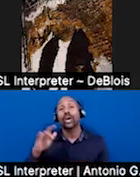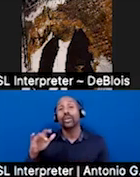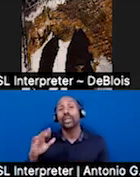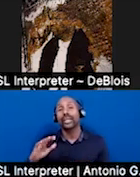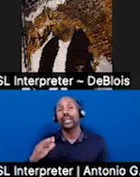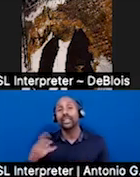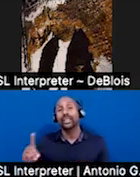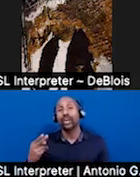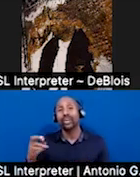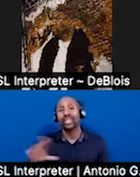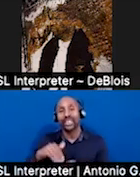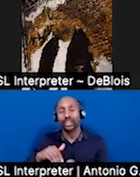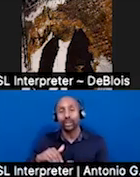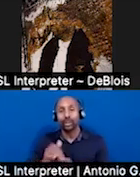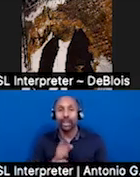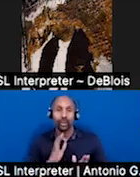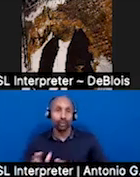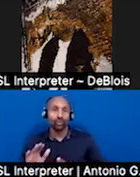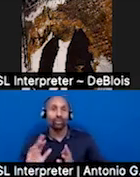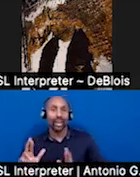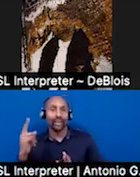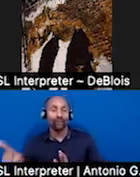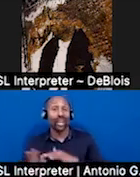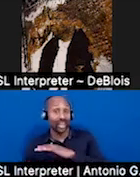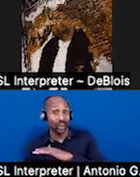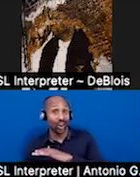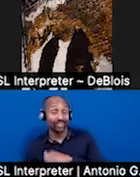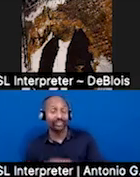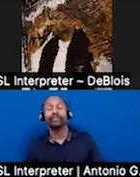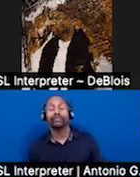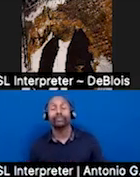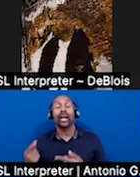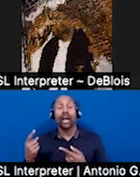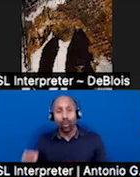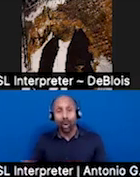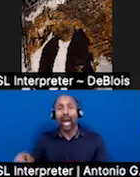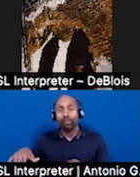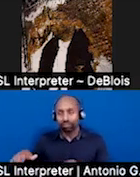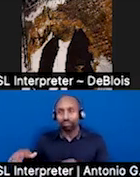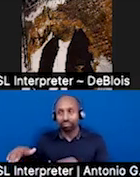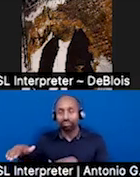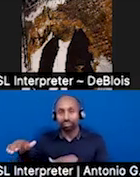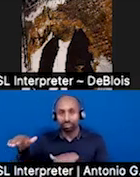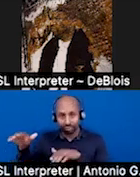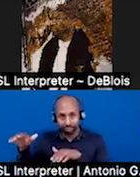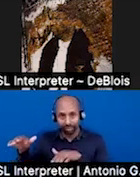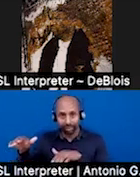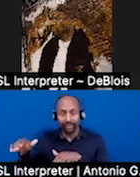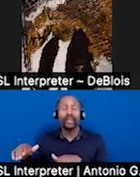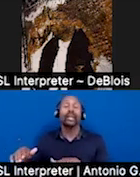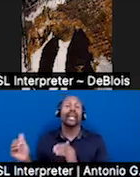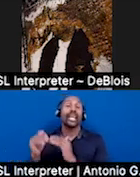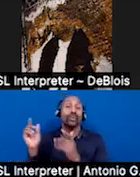kindergarten. And then as the students get older, just as their peers are starting to take things home, we need to make sure that some